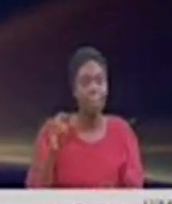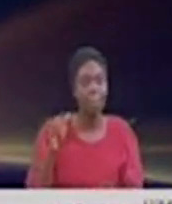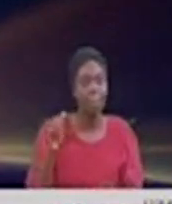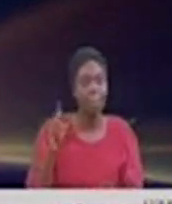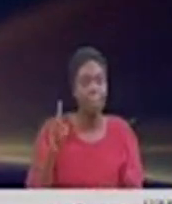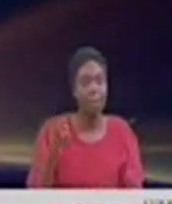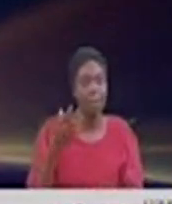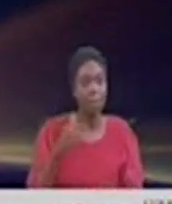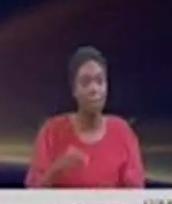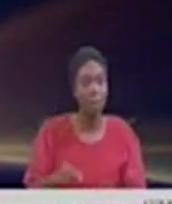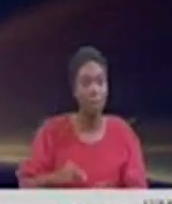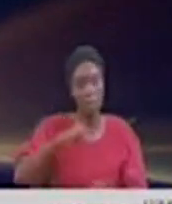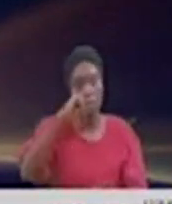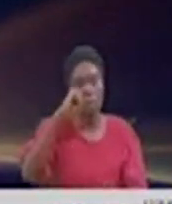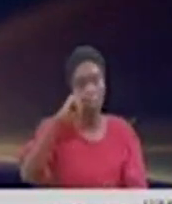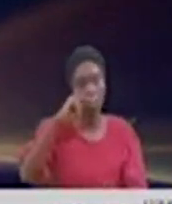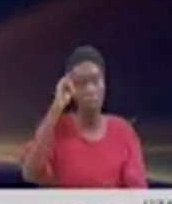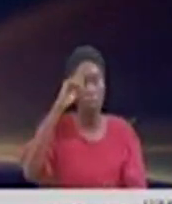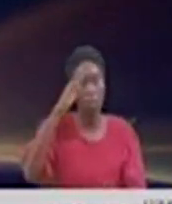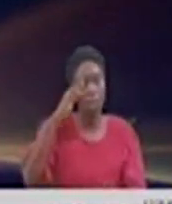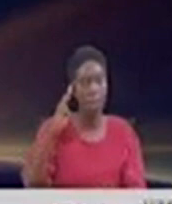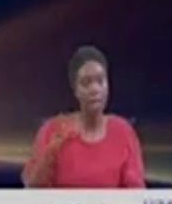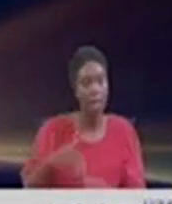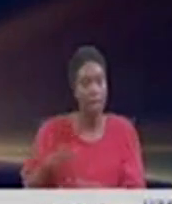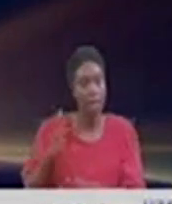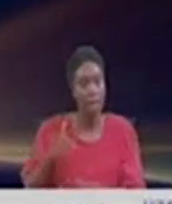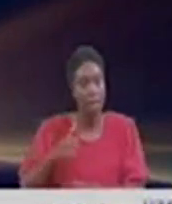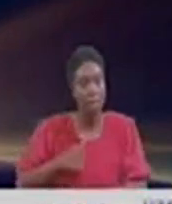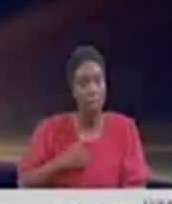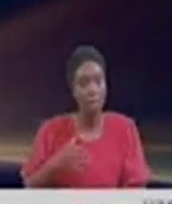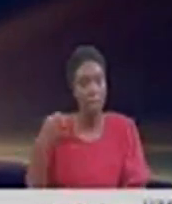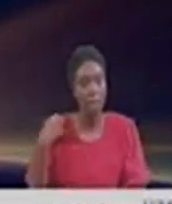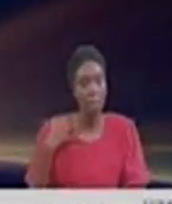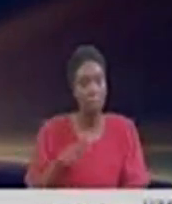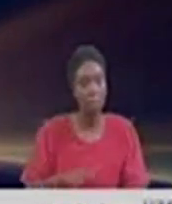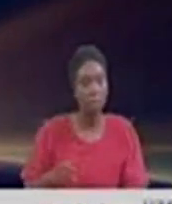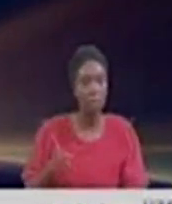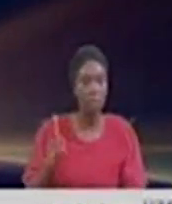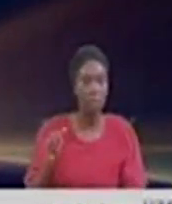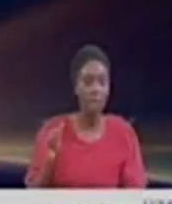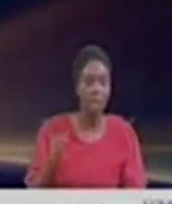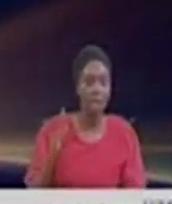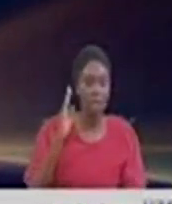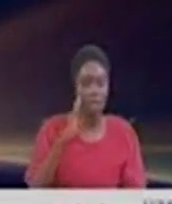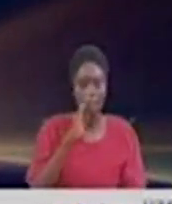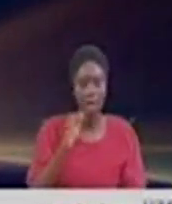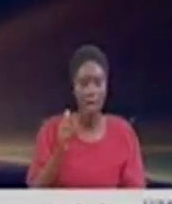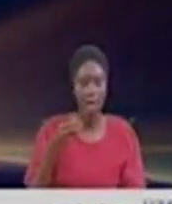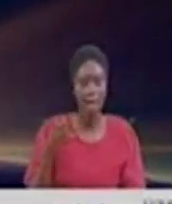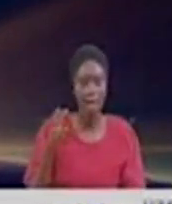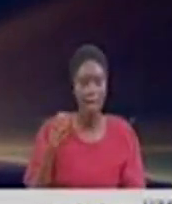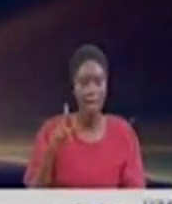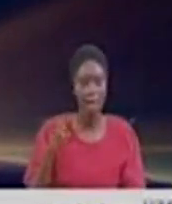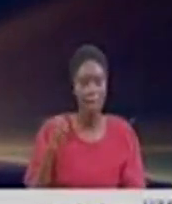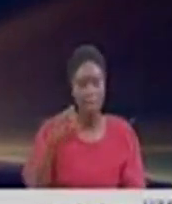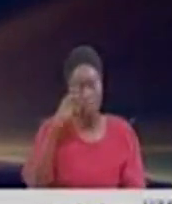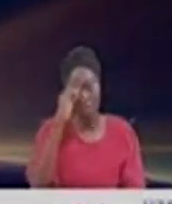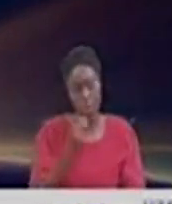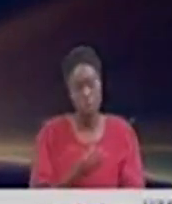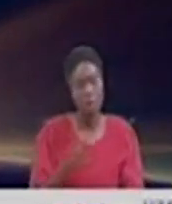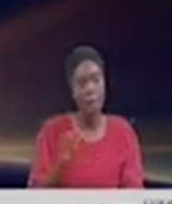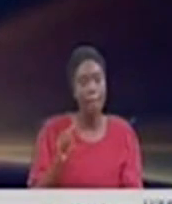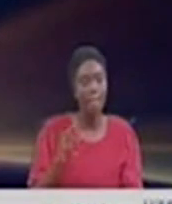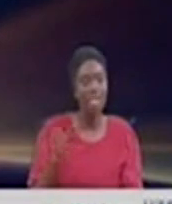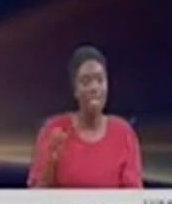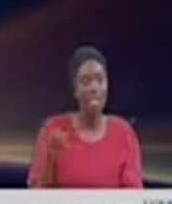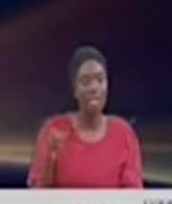on the north side by their armies, and the captain of the children of Dan shall be Ahiezer the son of Amishaddai,